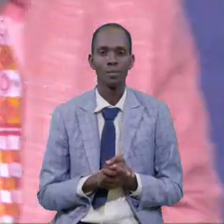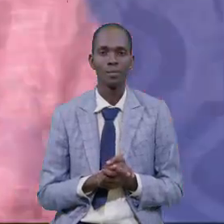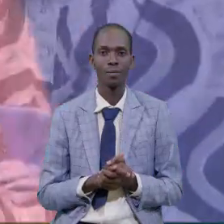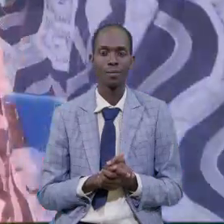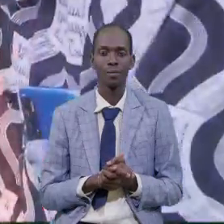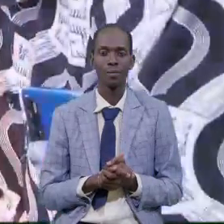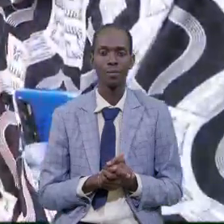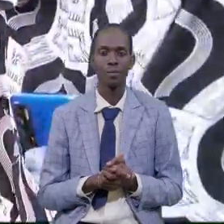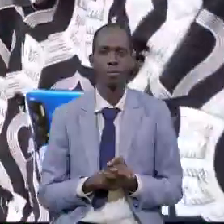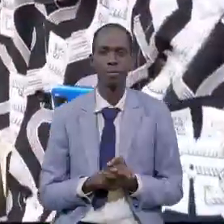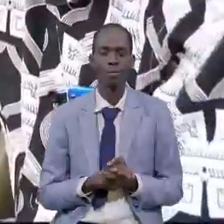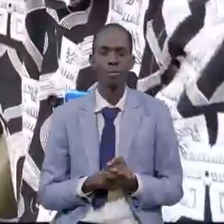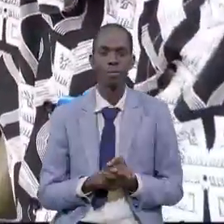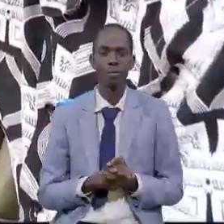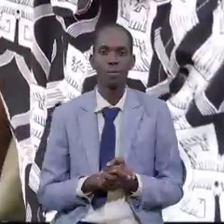eyes closed.